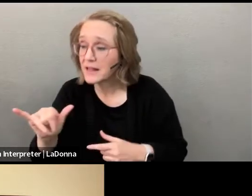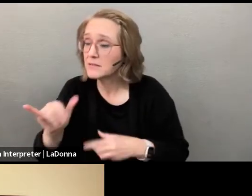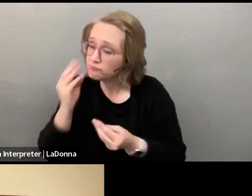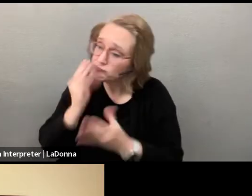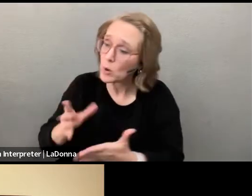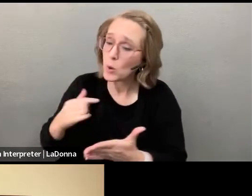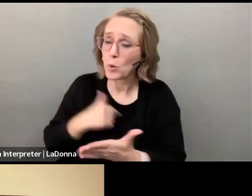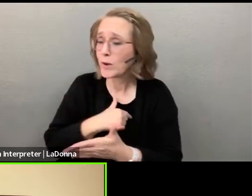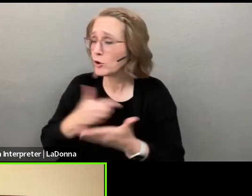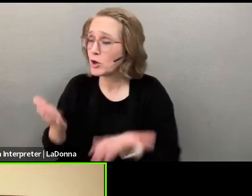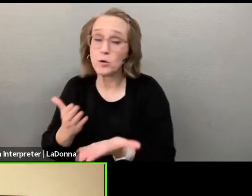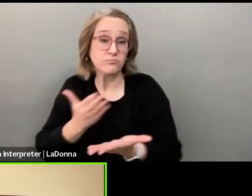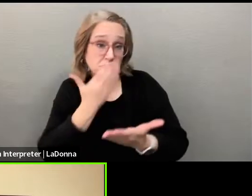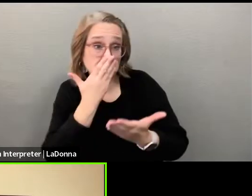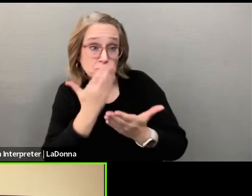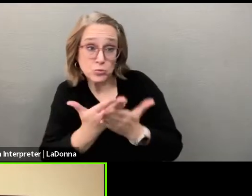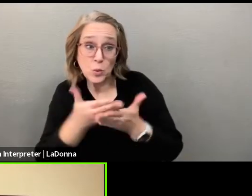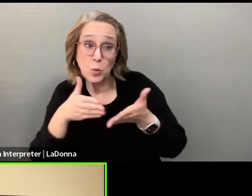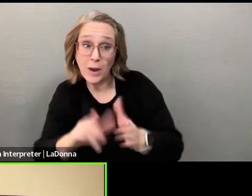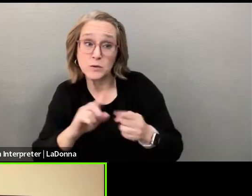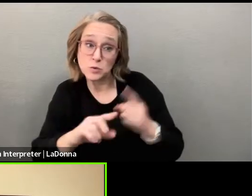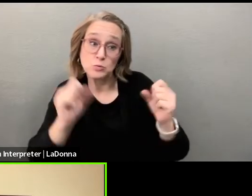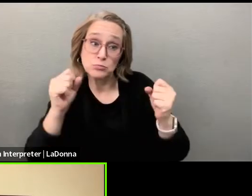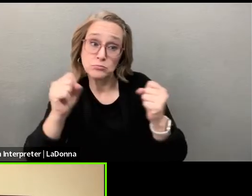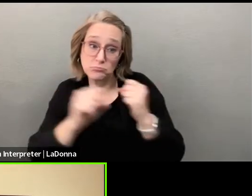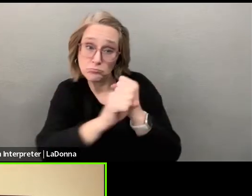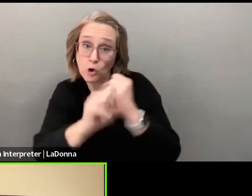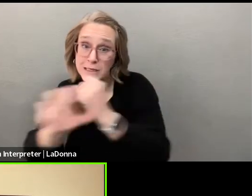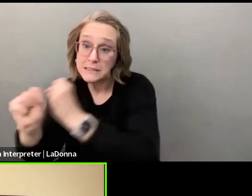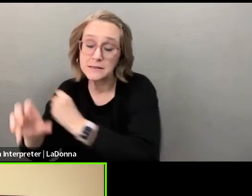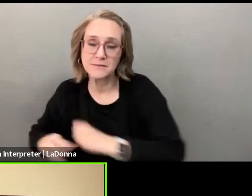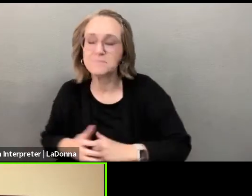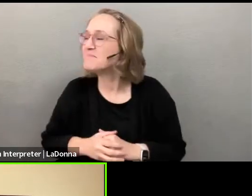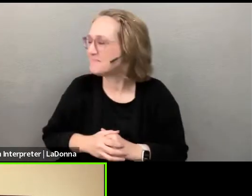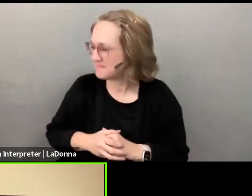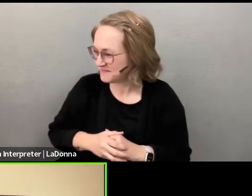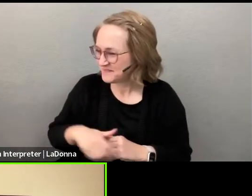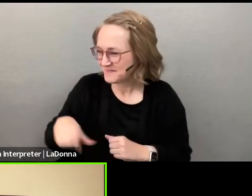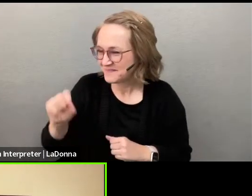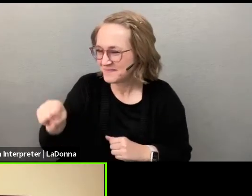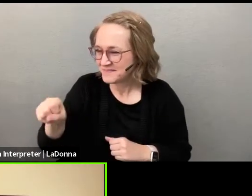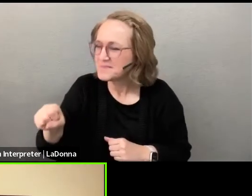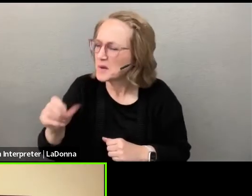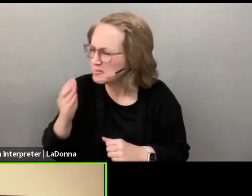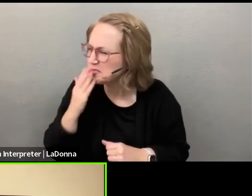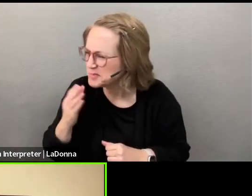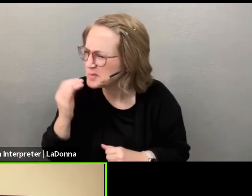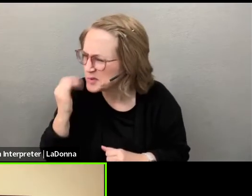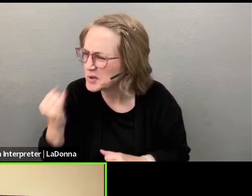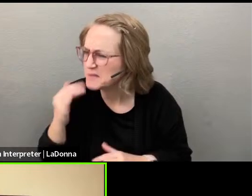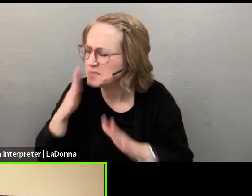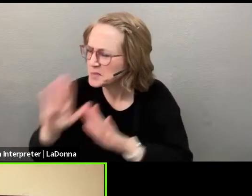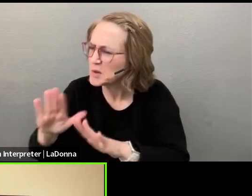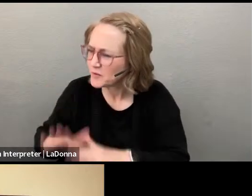know too. Mm-hmm. Yeah. Yes, absolutely. That would be